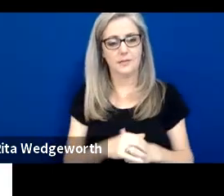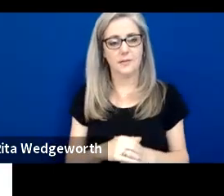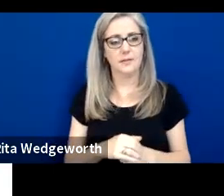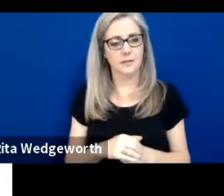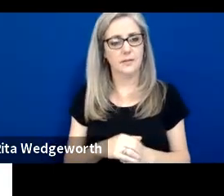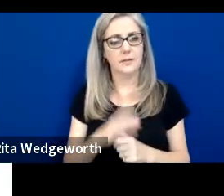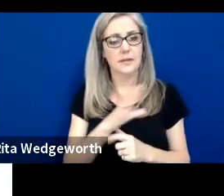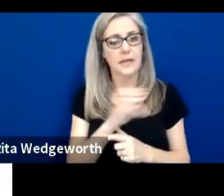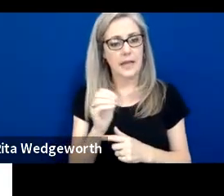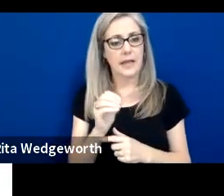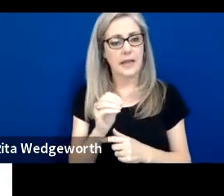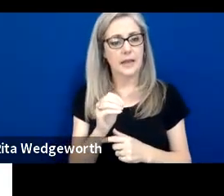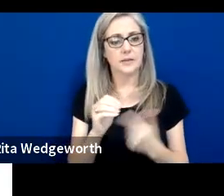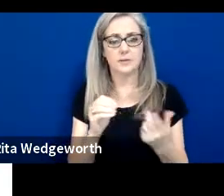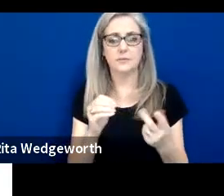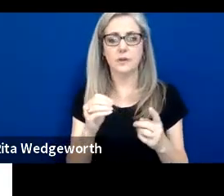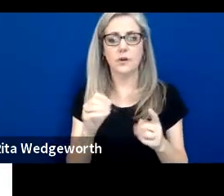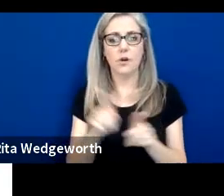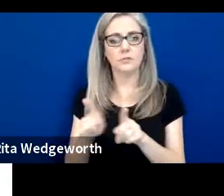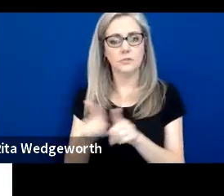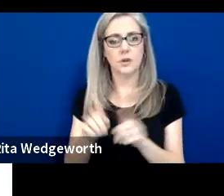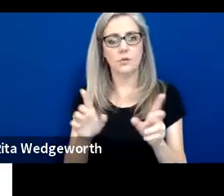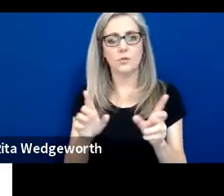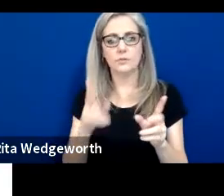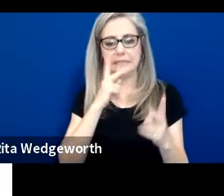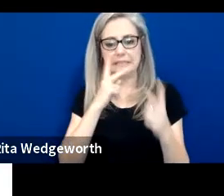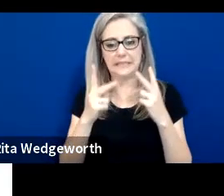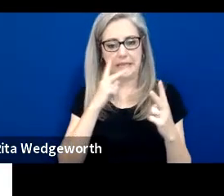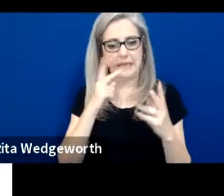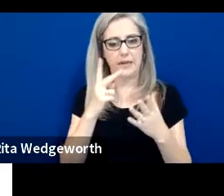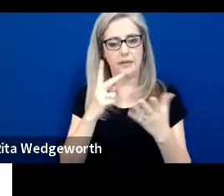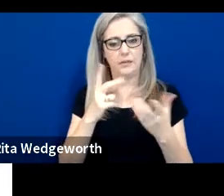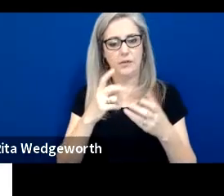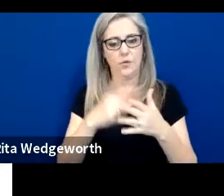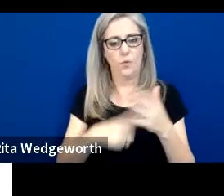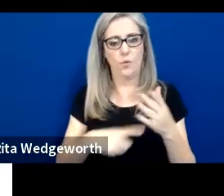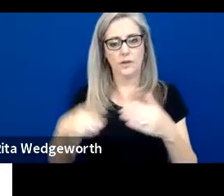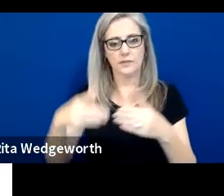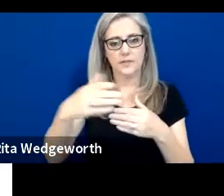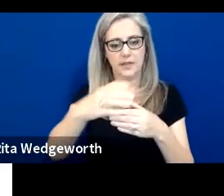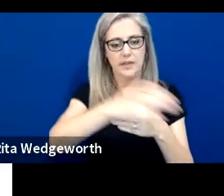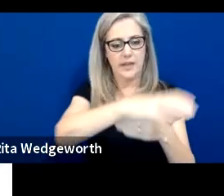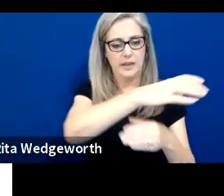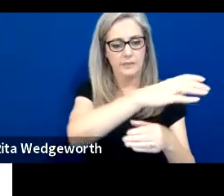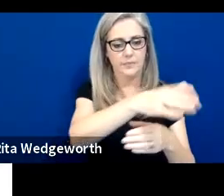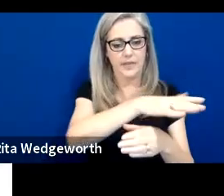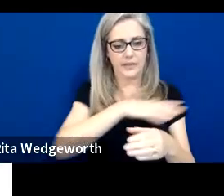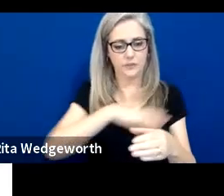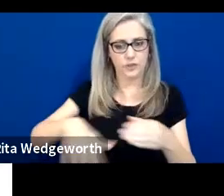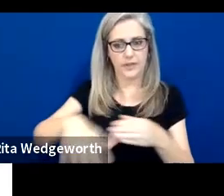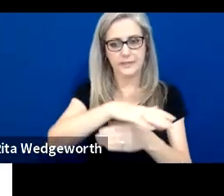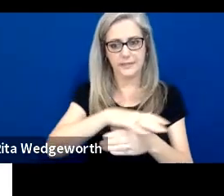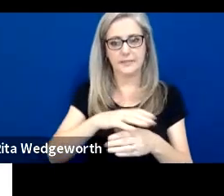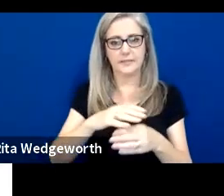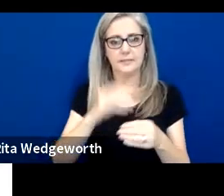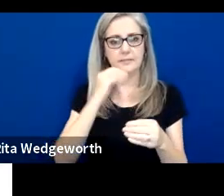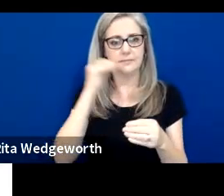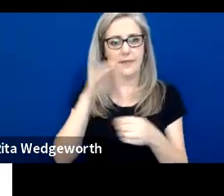coordinating with the adjacent neighborhoods. A big task with any park or any public project